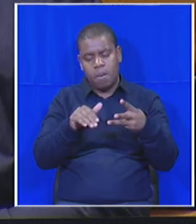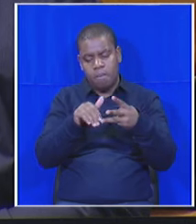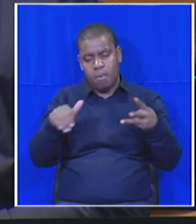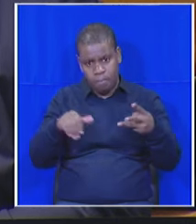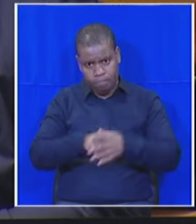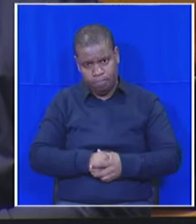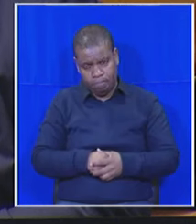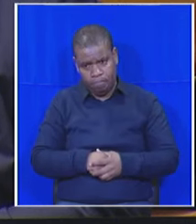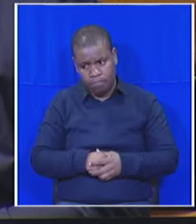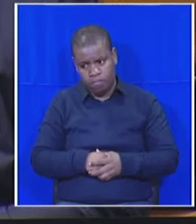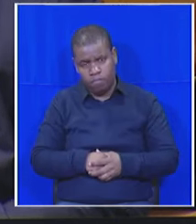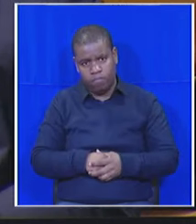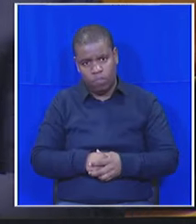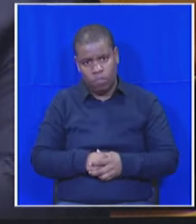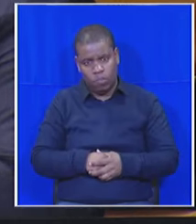voted?